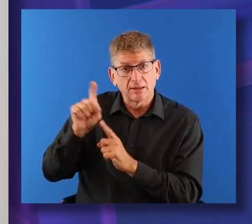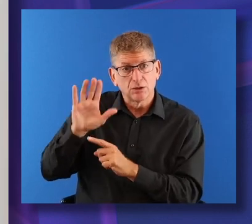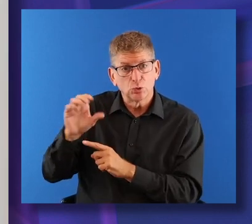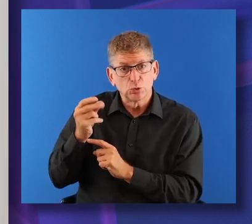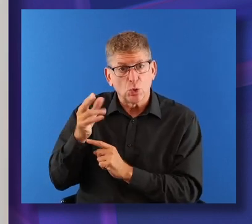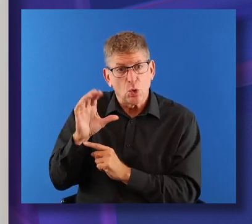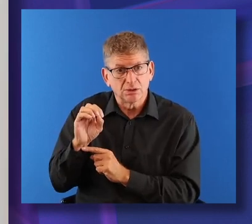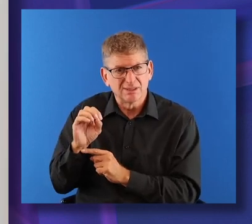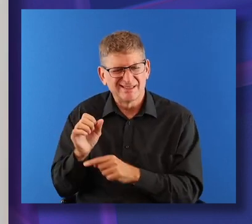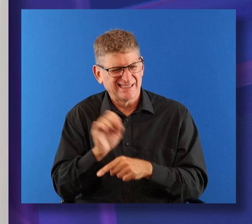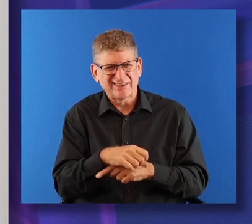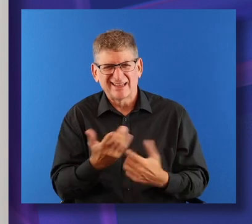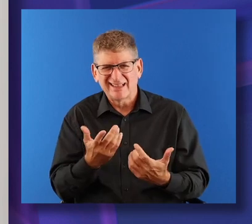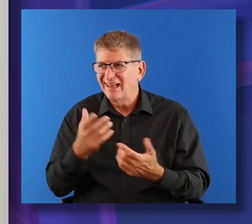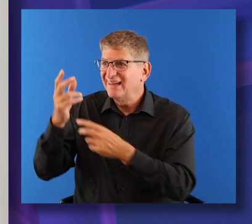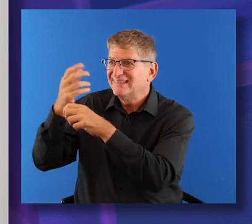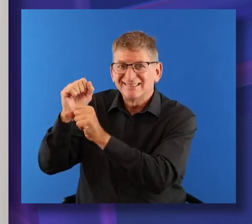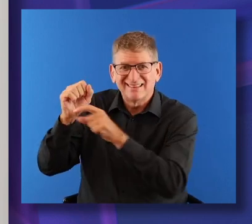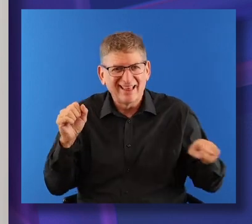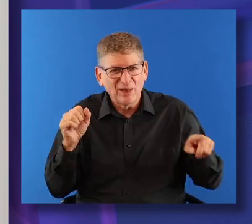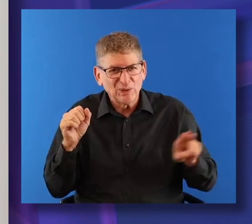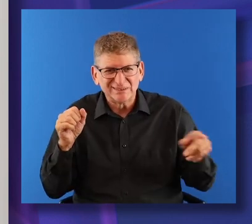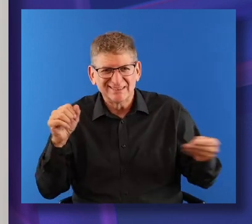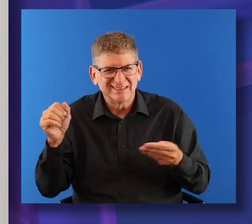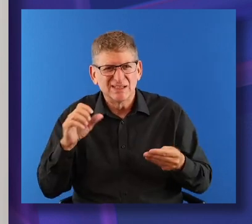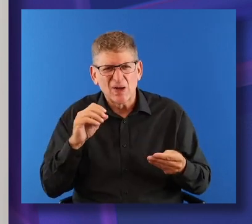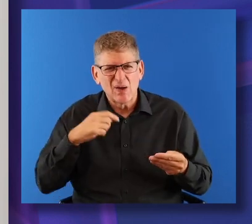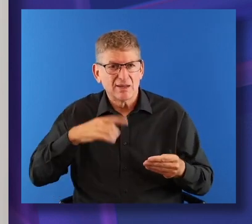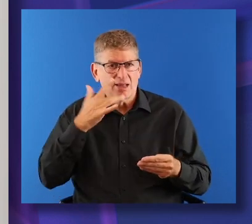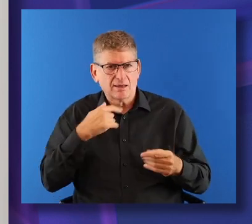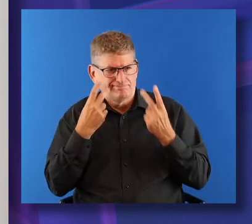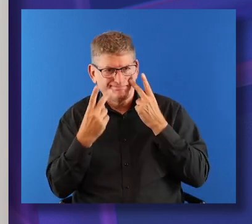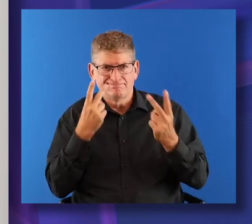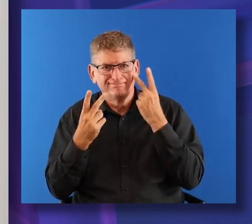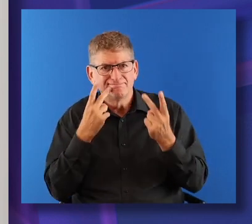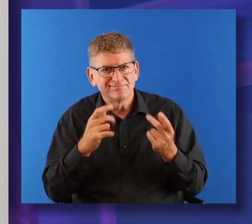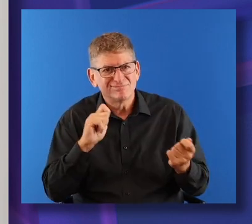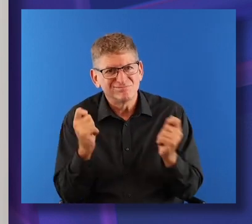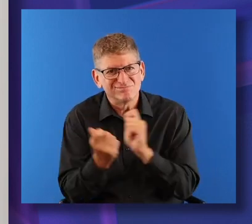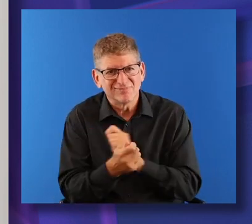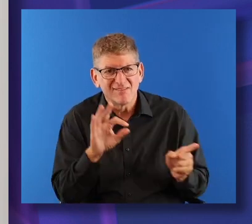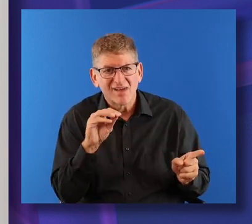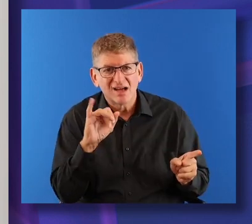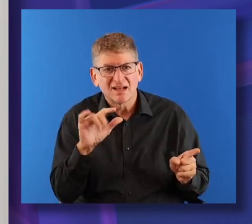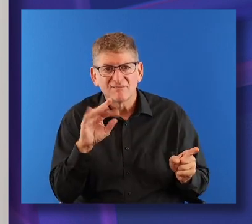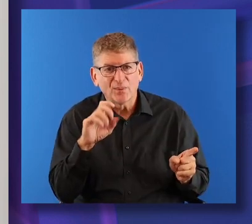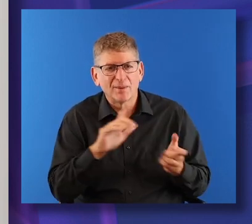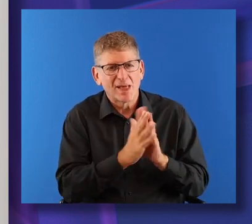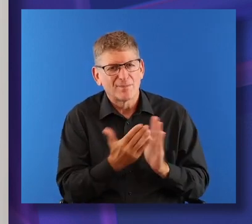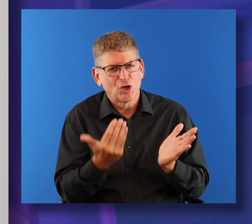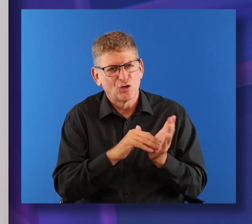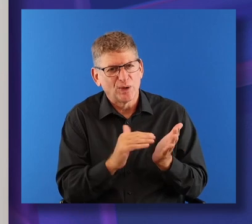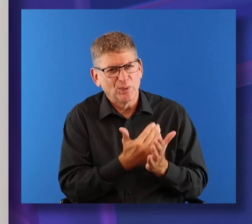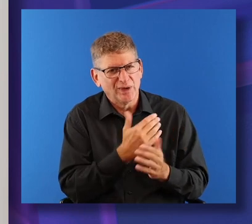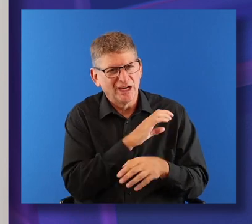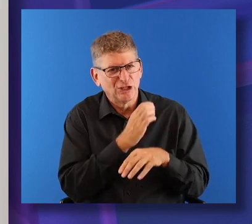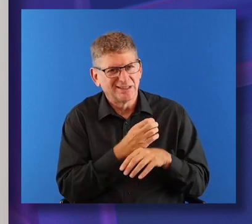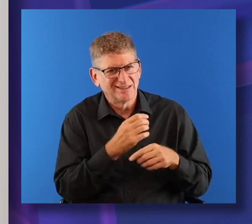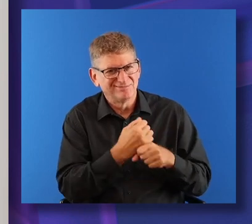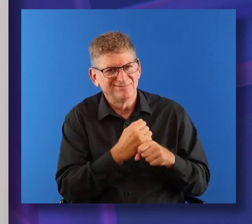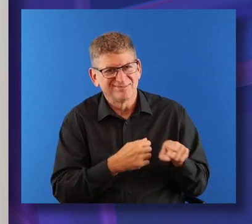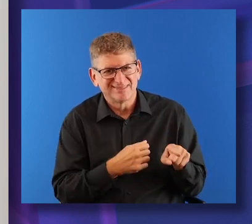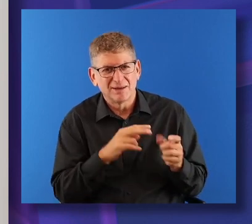witnessing a transition from fossil fuels to renewable electricity generation. This means converting energy harvested from the